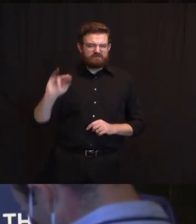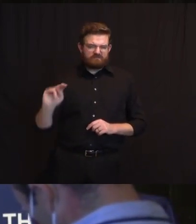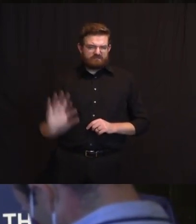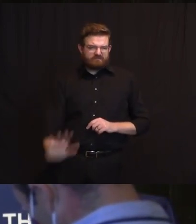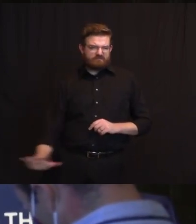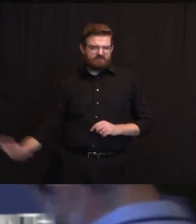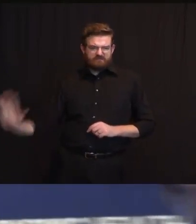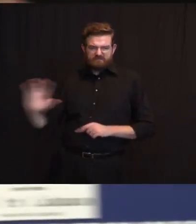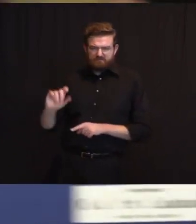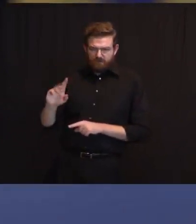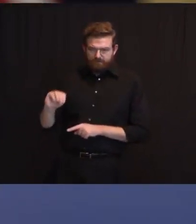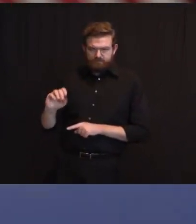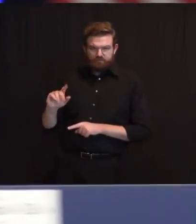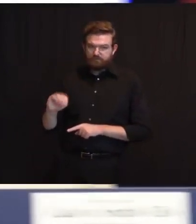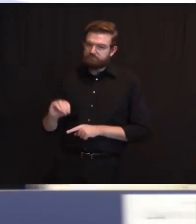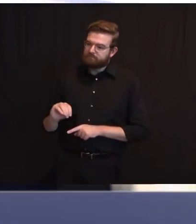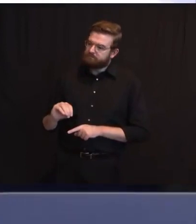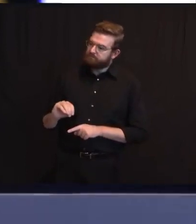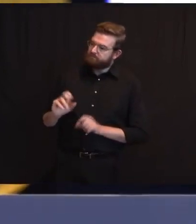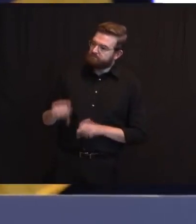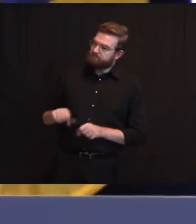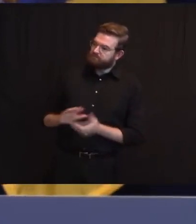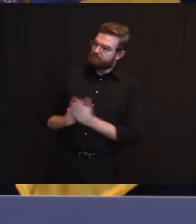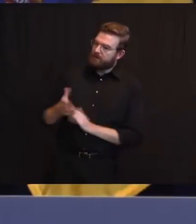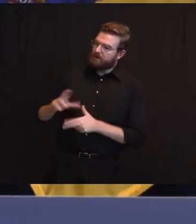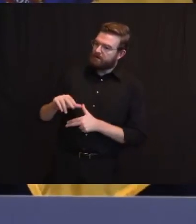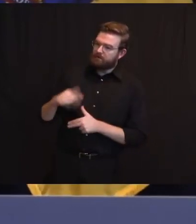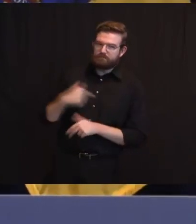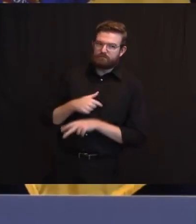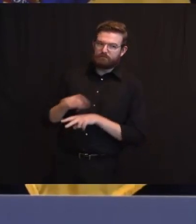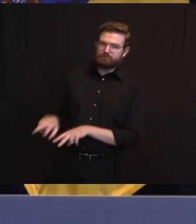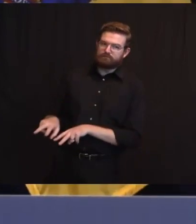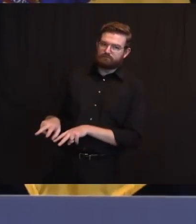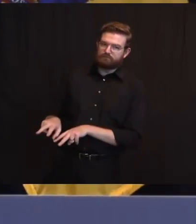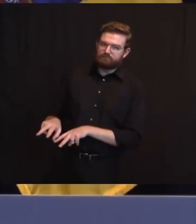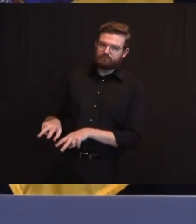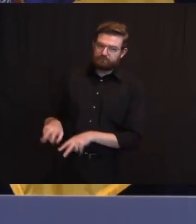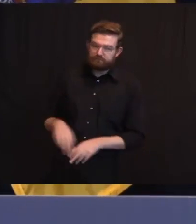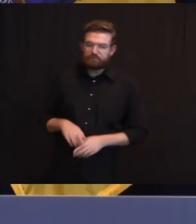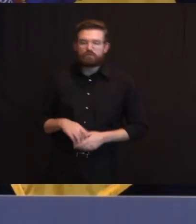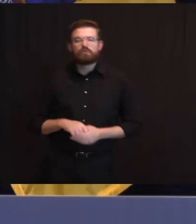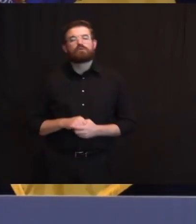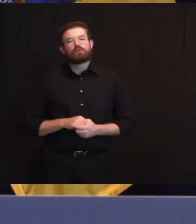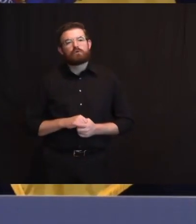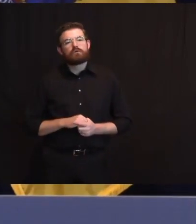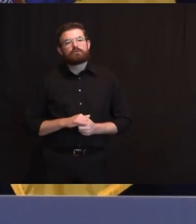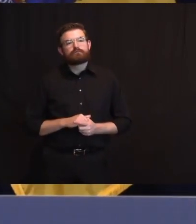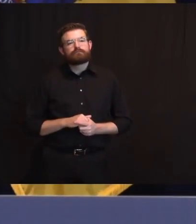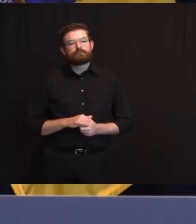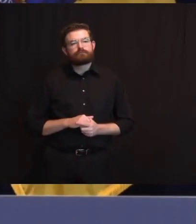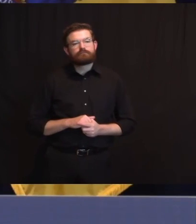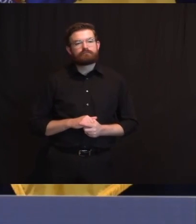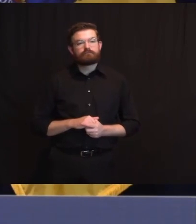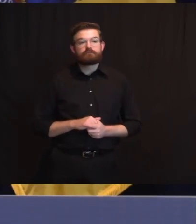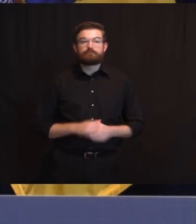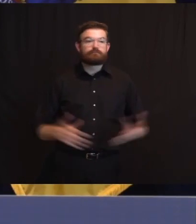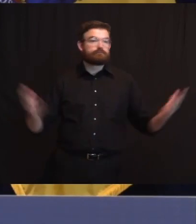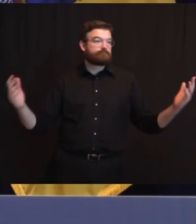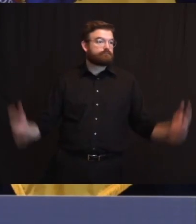you. Pat, thank you. We have to be able to walk and chew gum here, right? So we've got a pandemic and